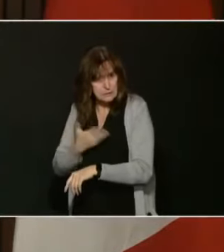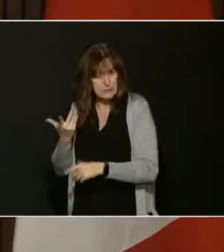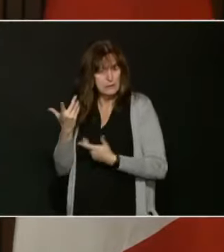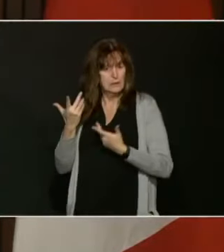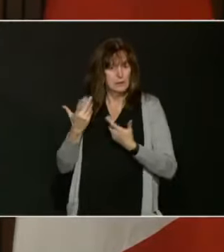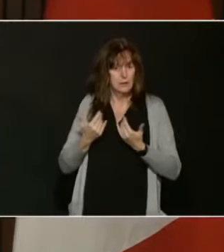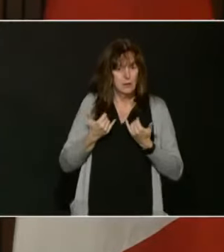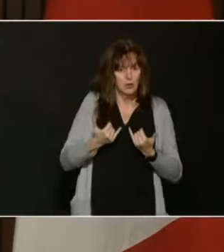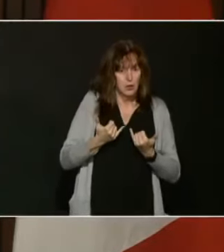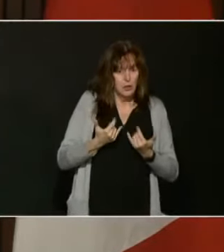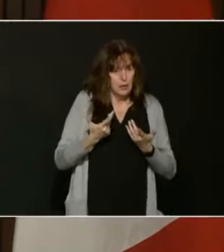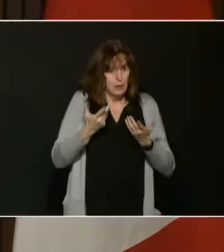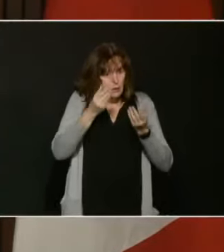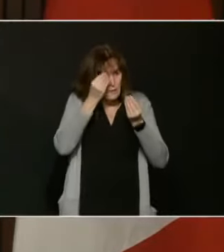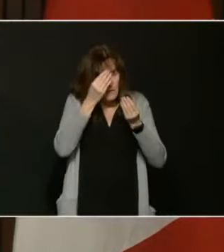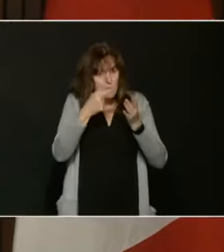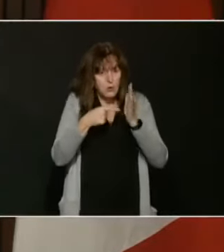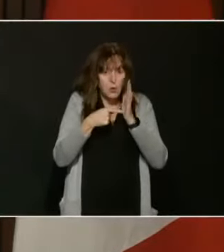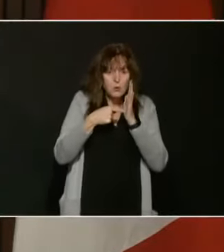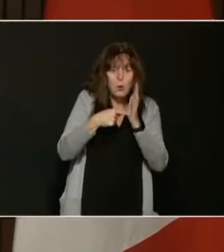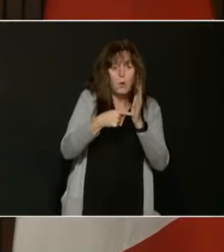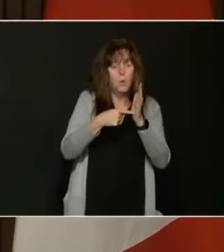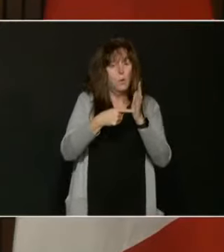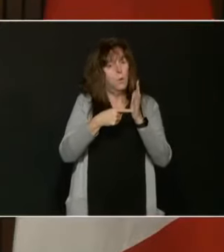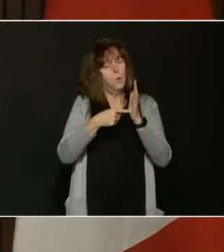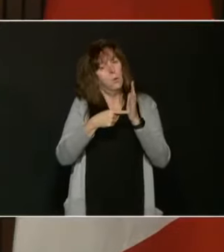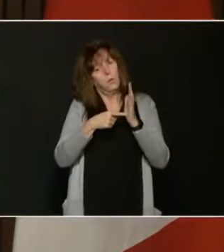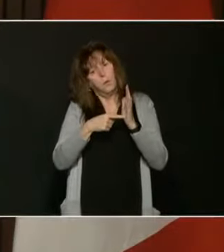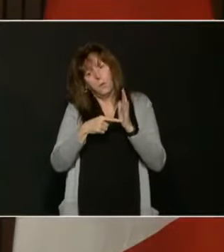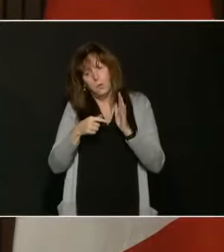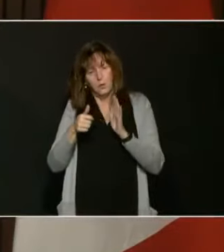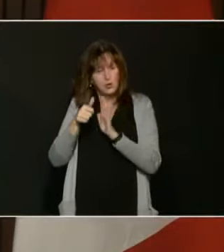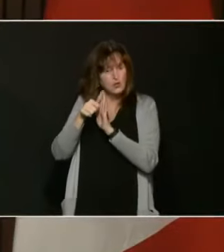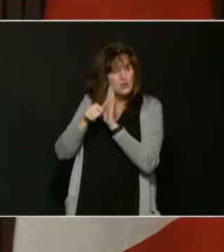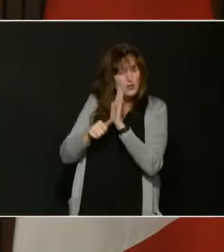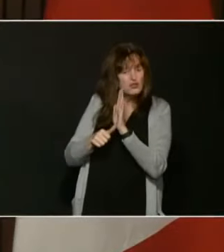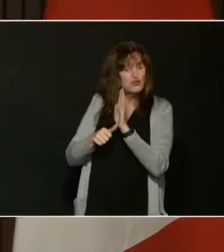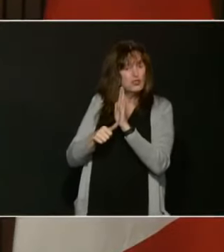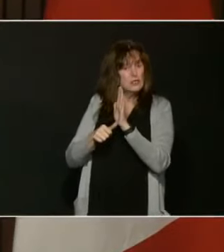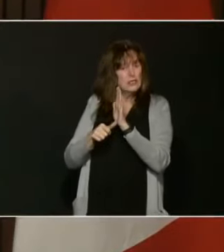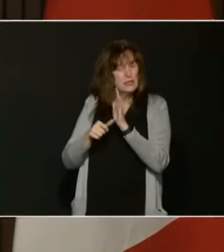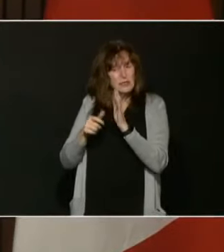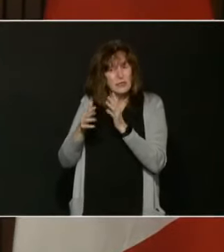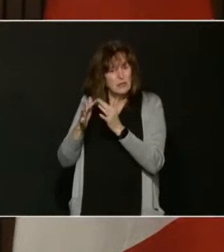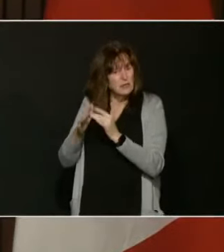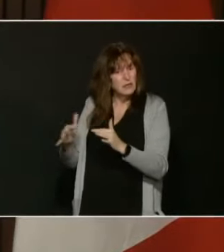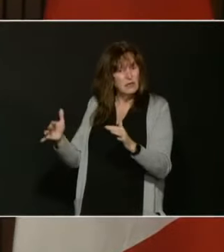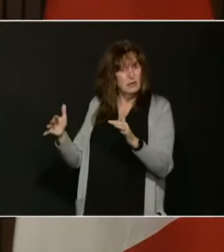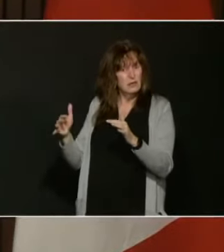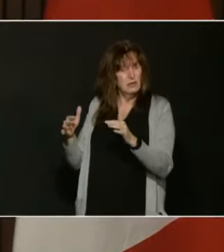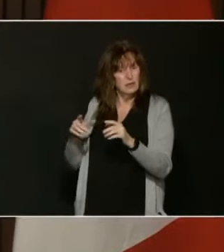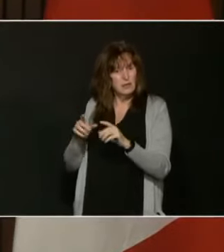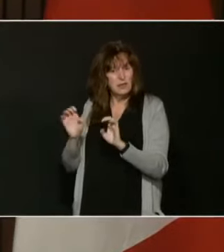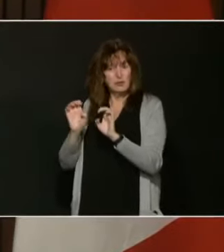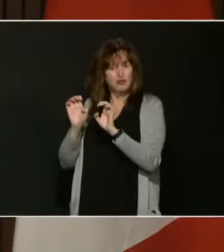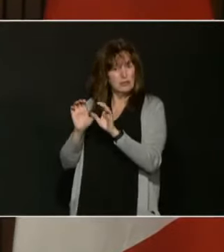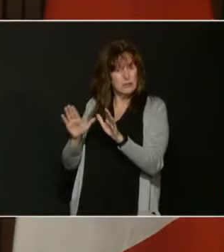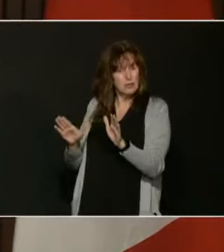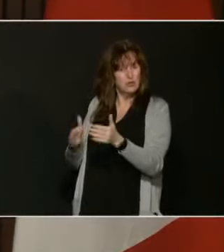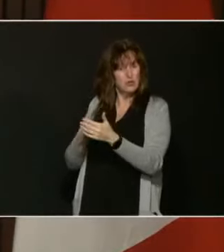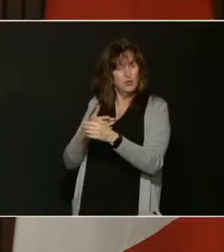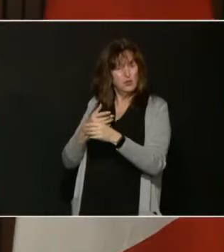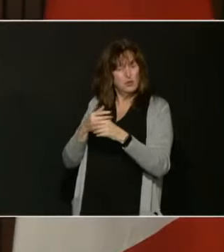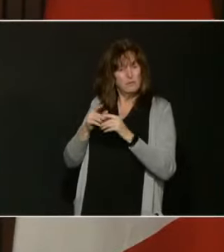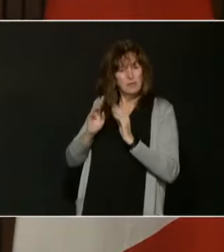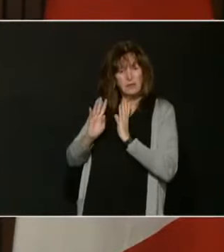significant backlog of care. This is true for surgery, for screening, and based on emergency department admissions data that we presented 2